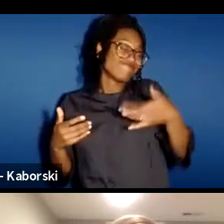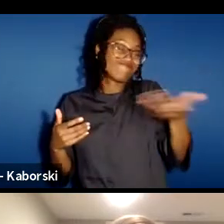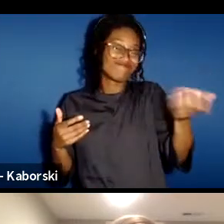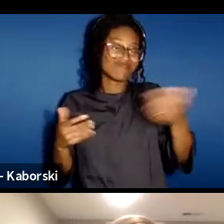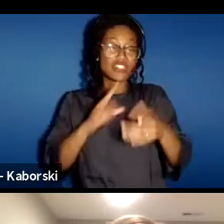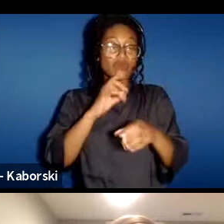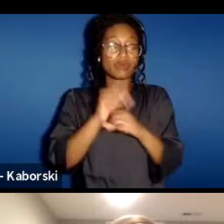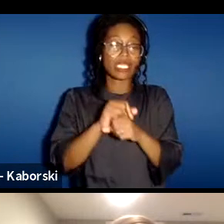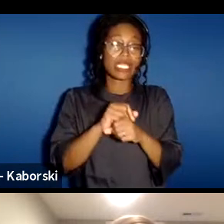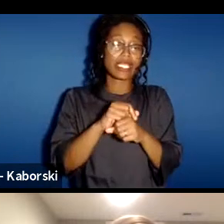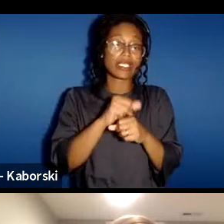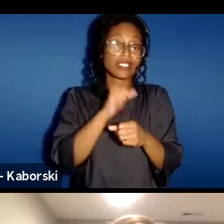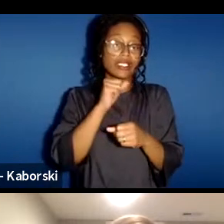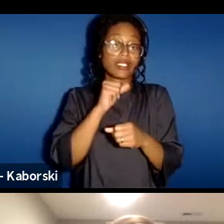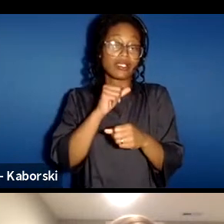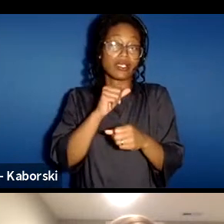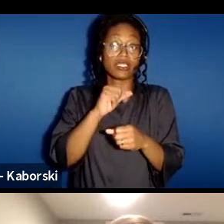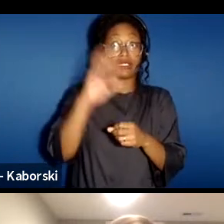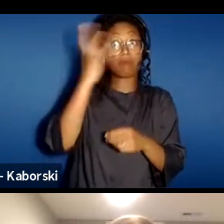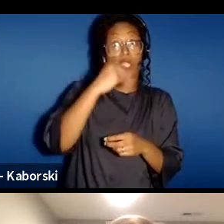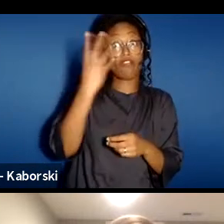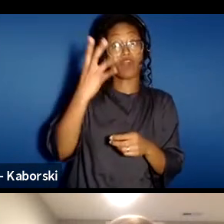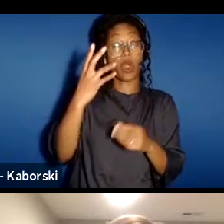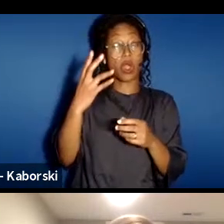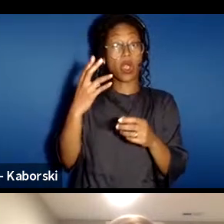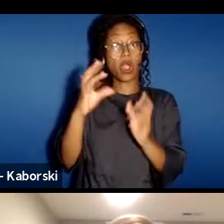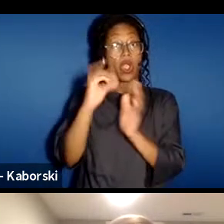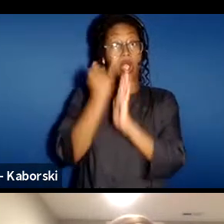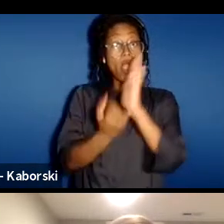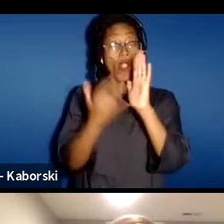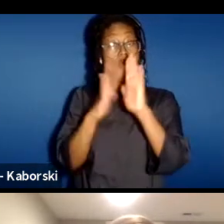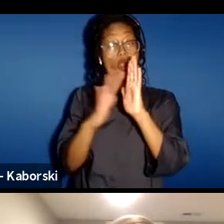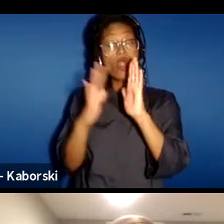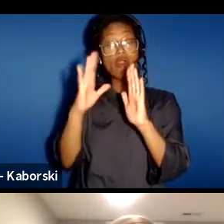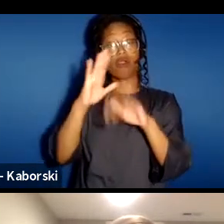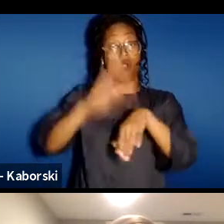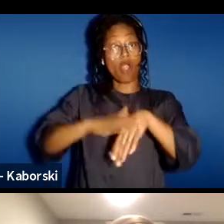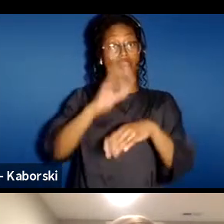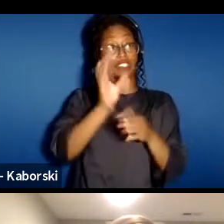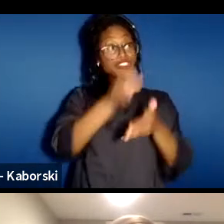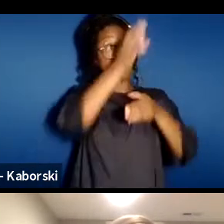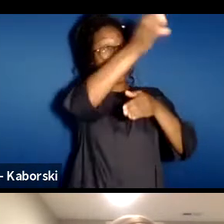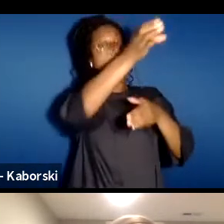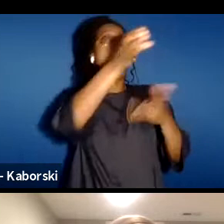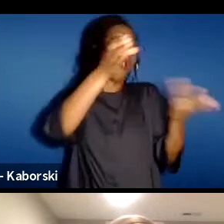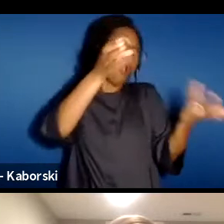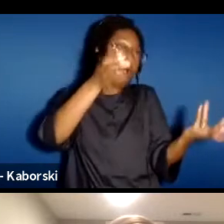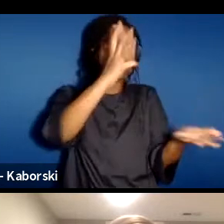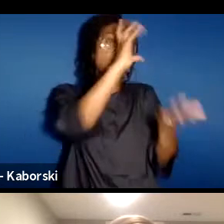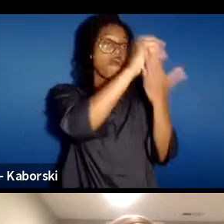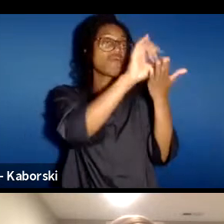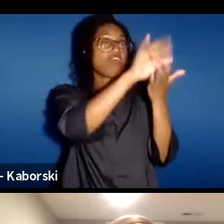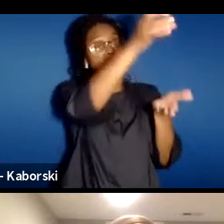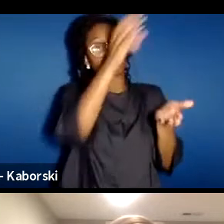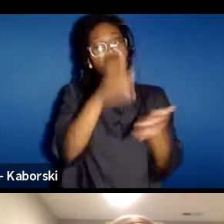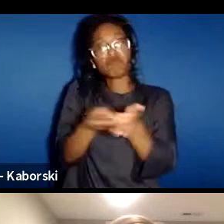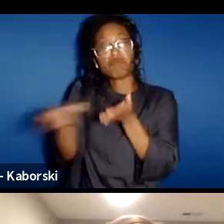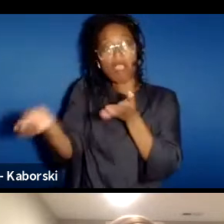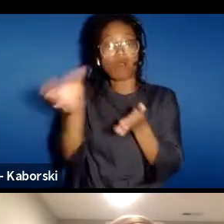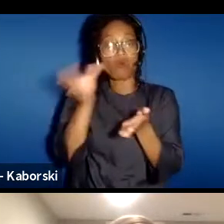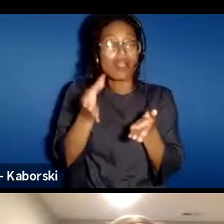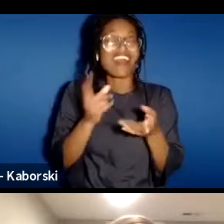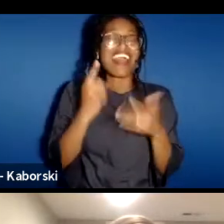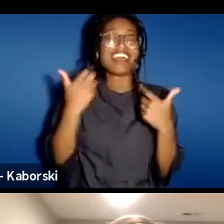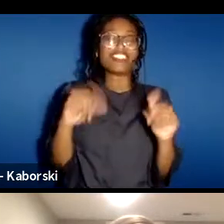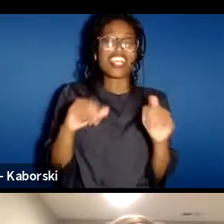be enamored by a beautiful piece of art on a shelf. I always try to deconstruct what somebody